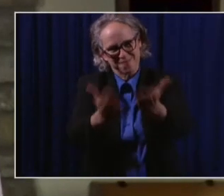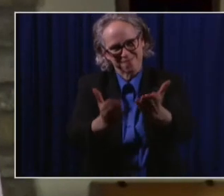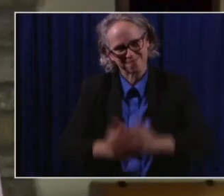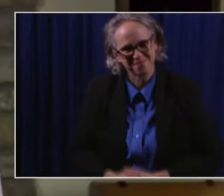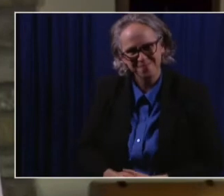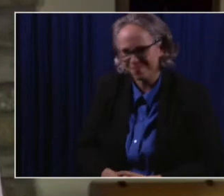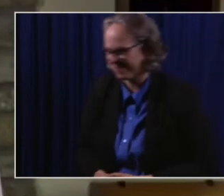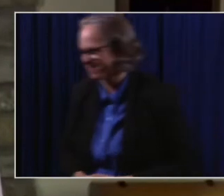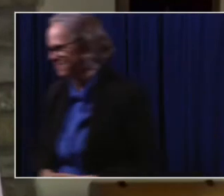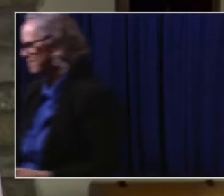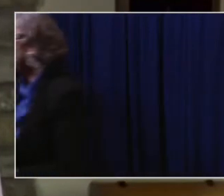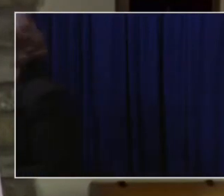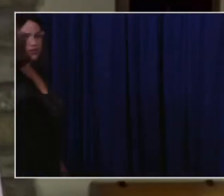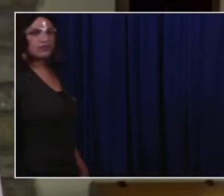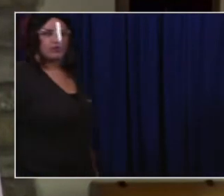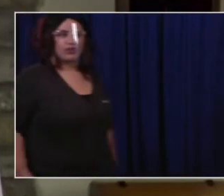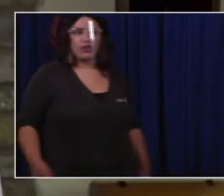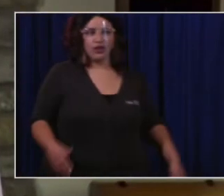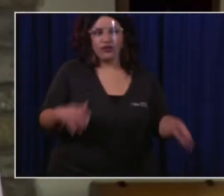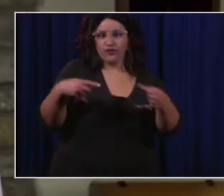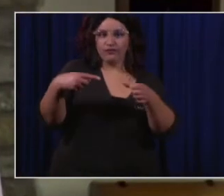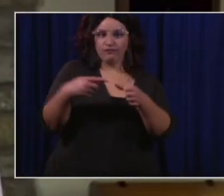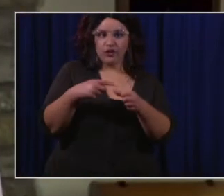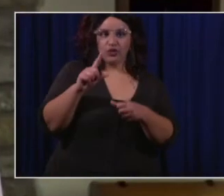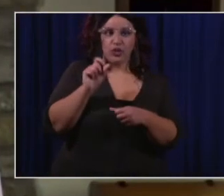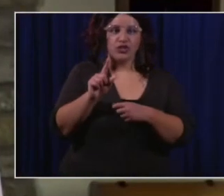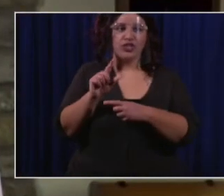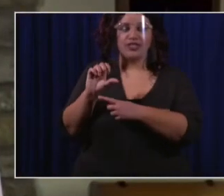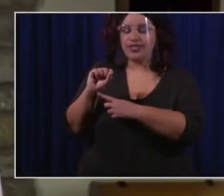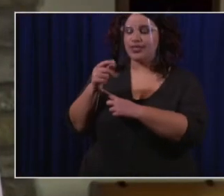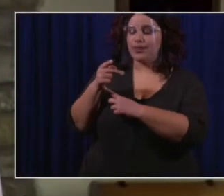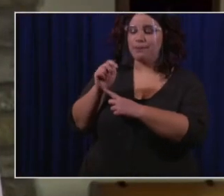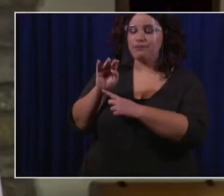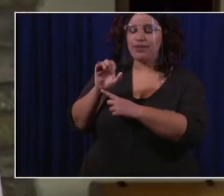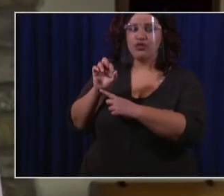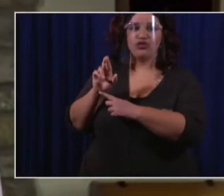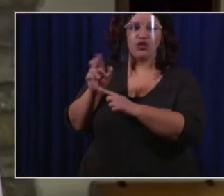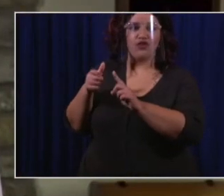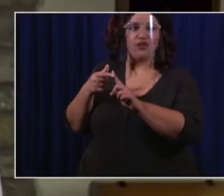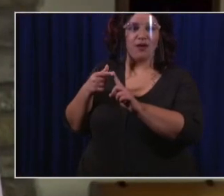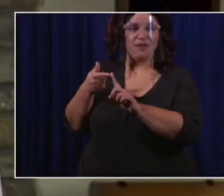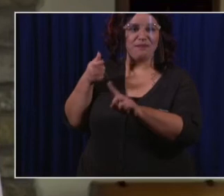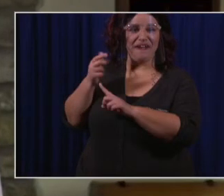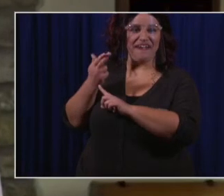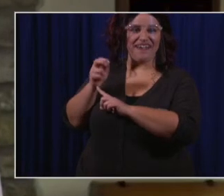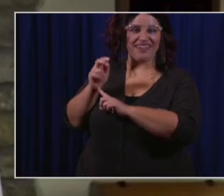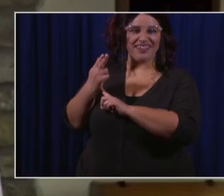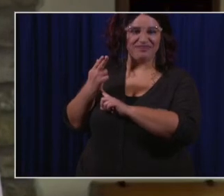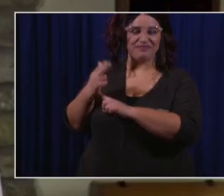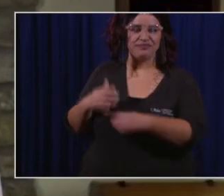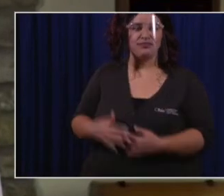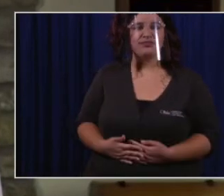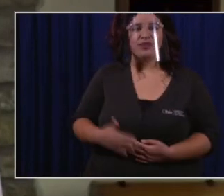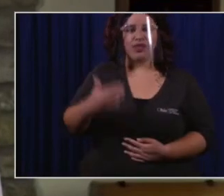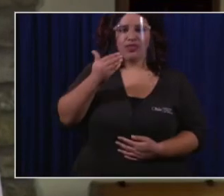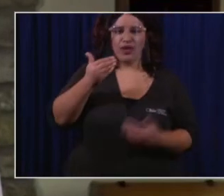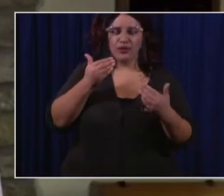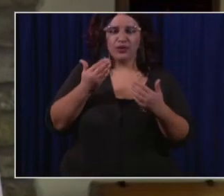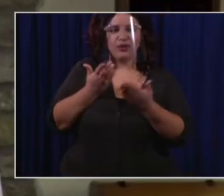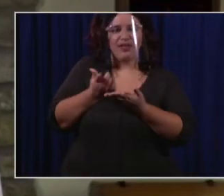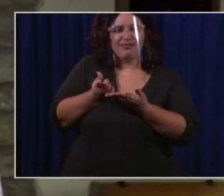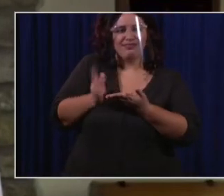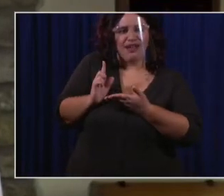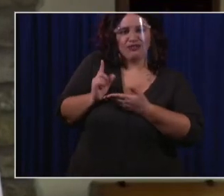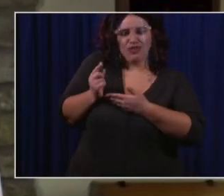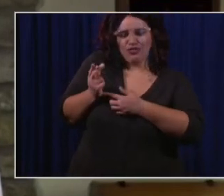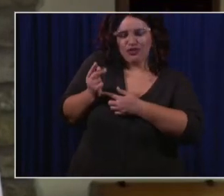Governor, first question today is from Spencer Hickey at Hannah News Service. Thank you. Governor, on last